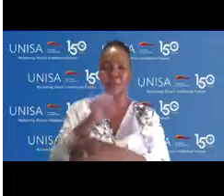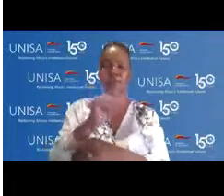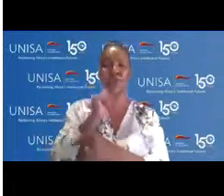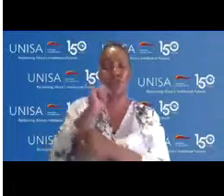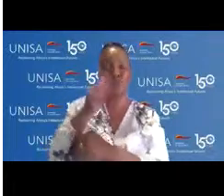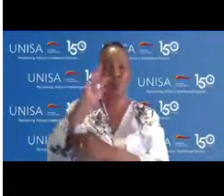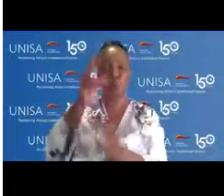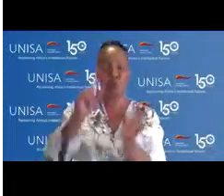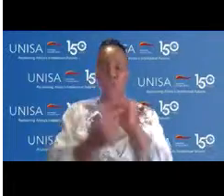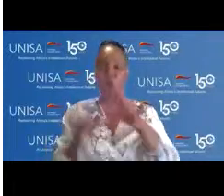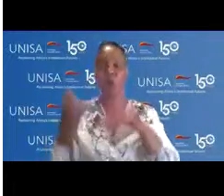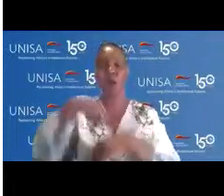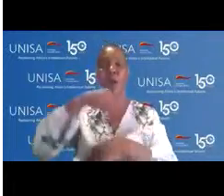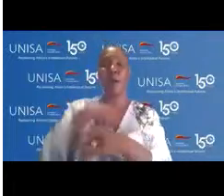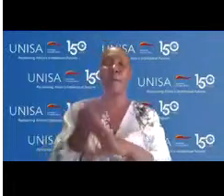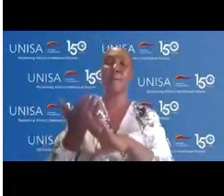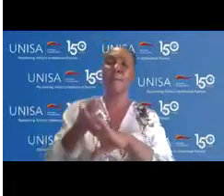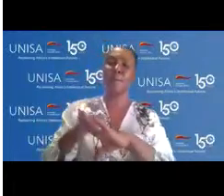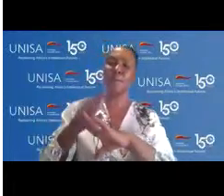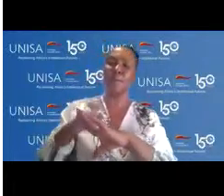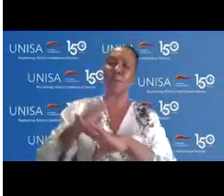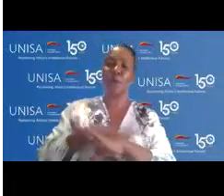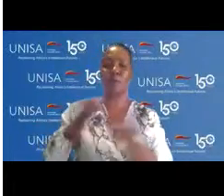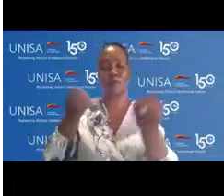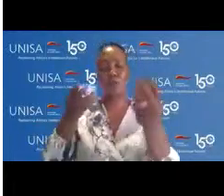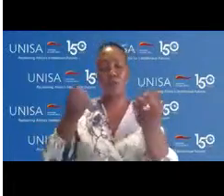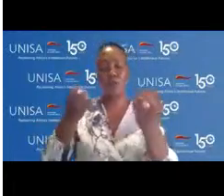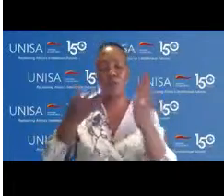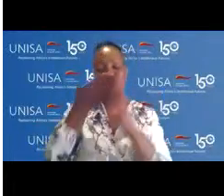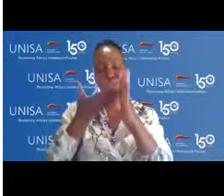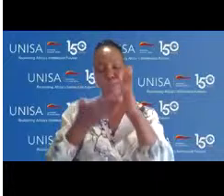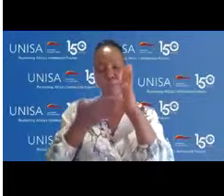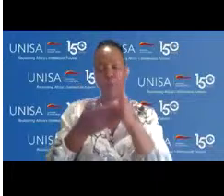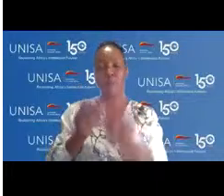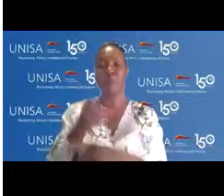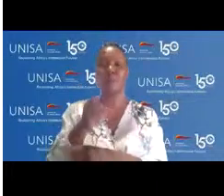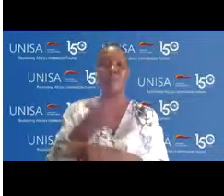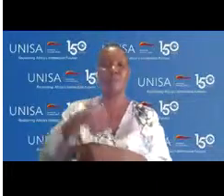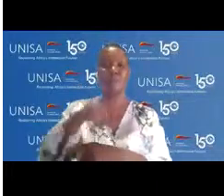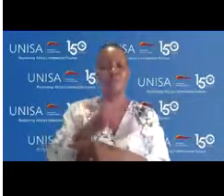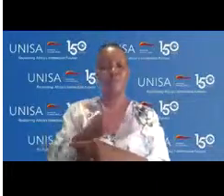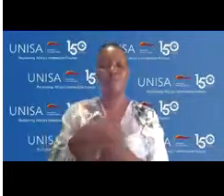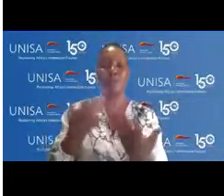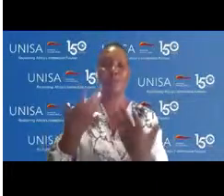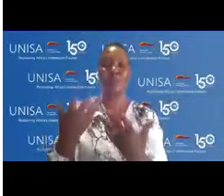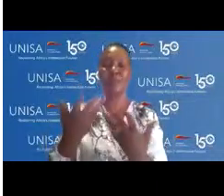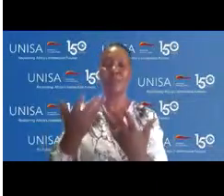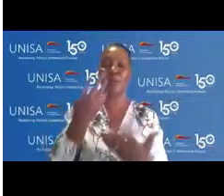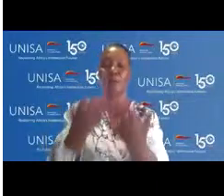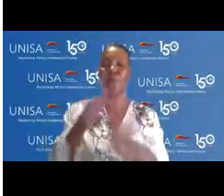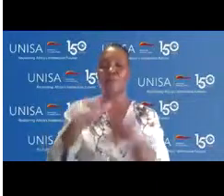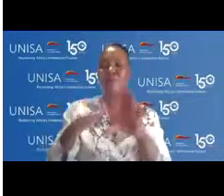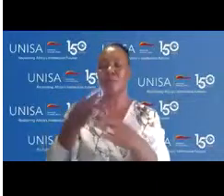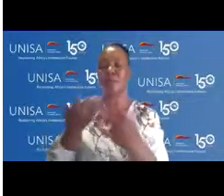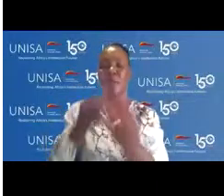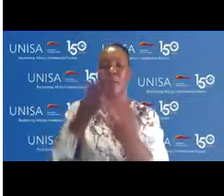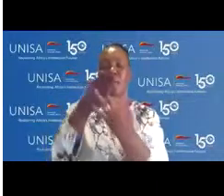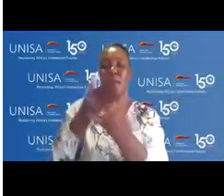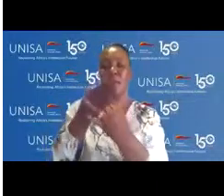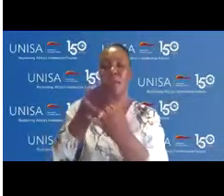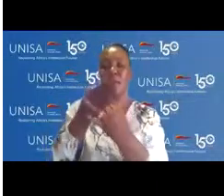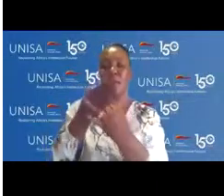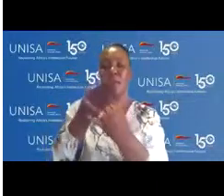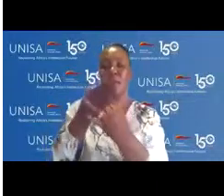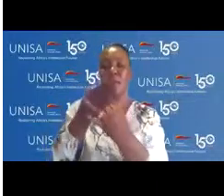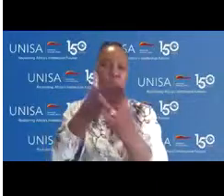a lot of the information there. And then we'll also look at the web-based apps that you might have been accessing, and of course the